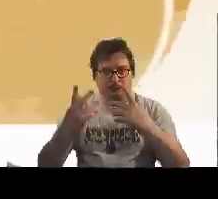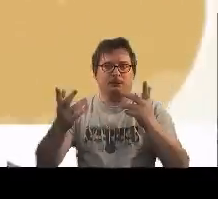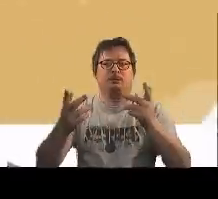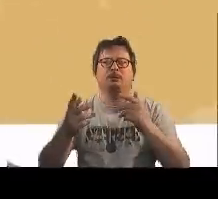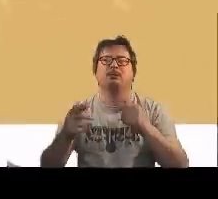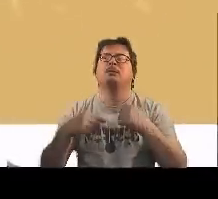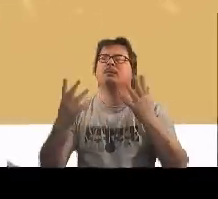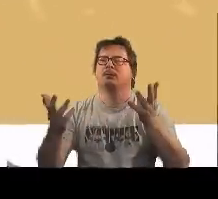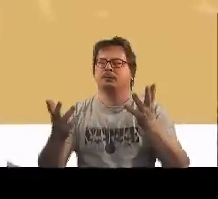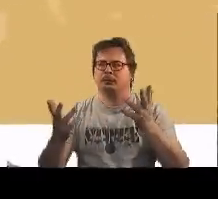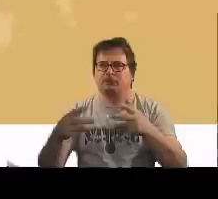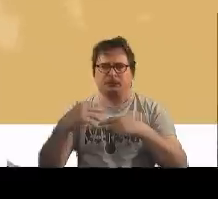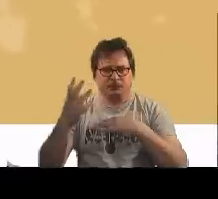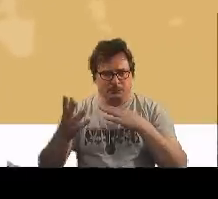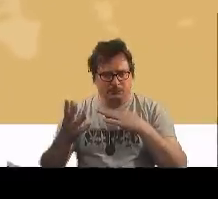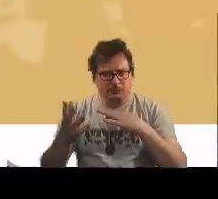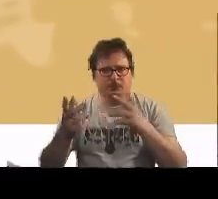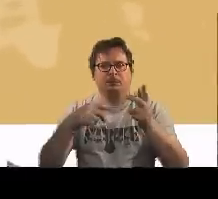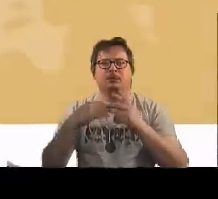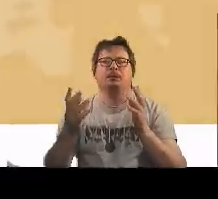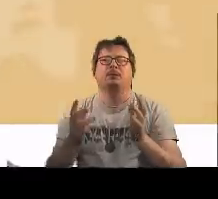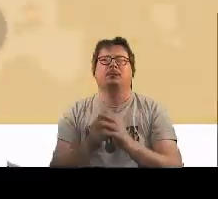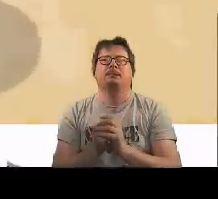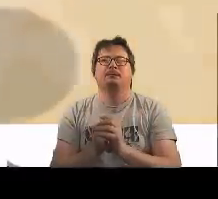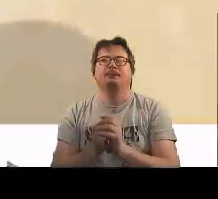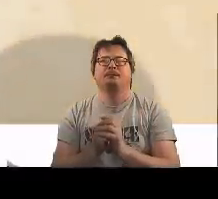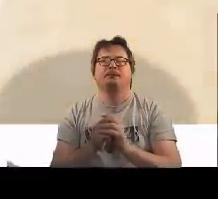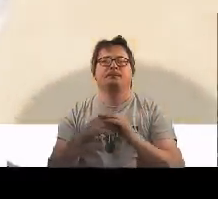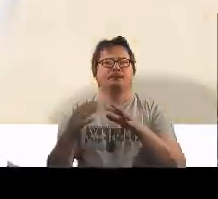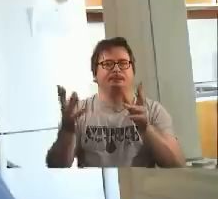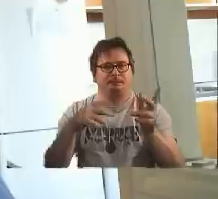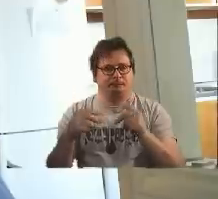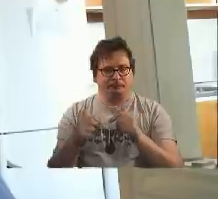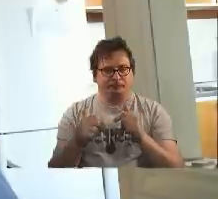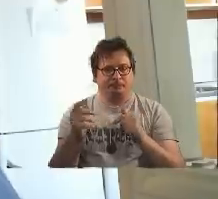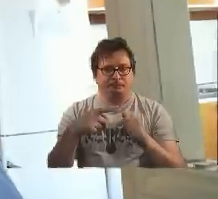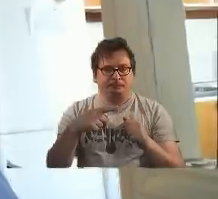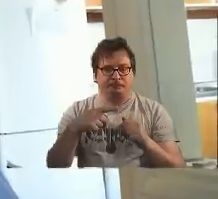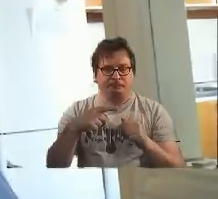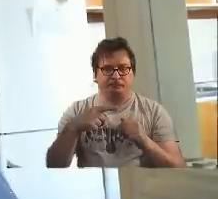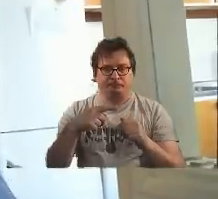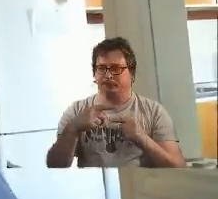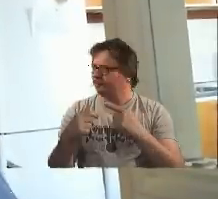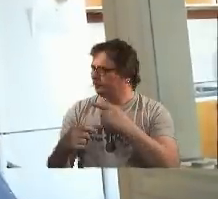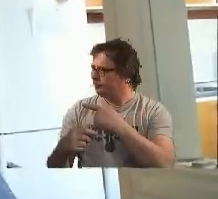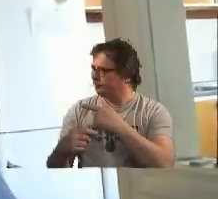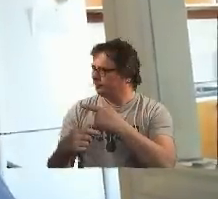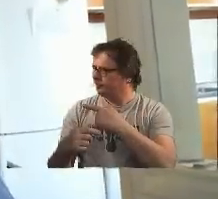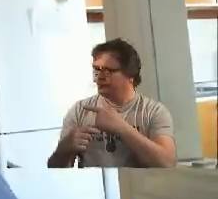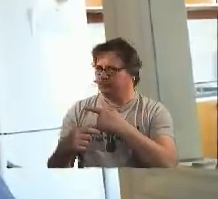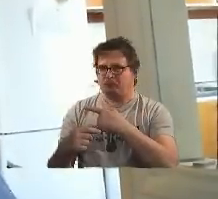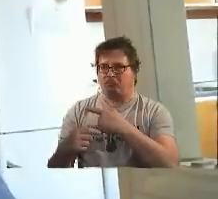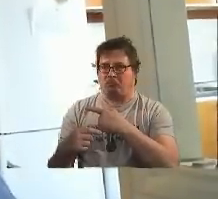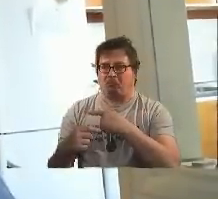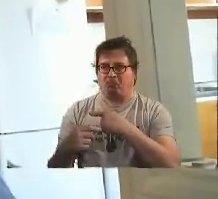So what I can do also is I can take myself here, and so we'll be here together. And